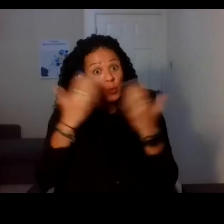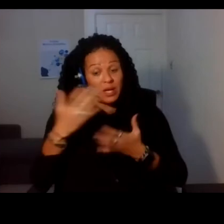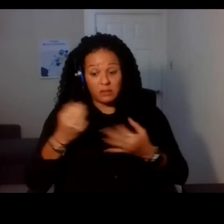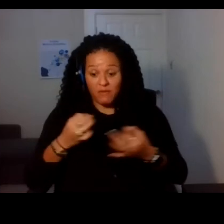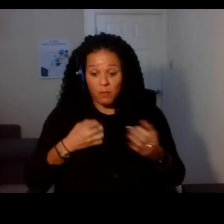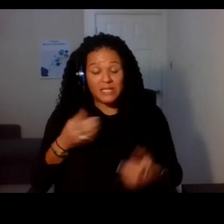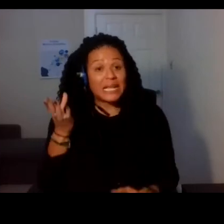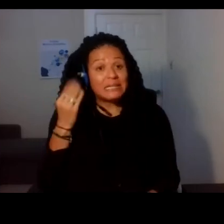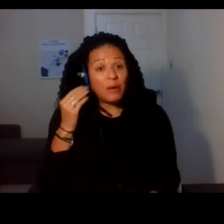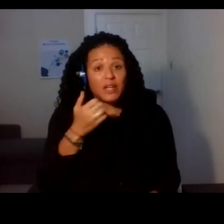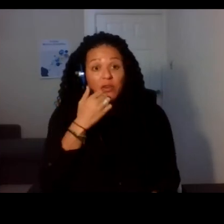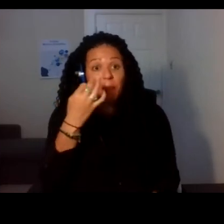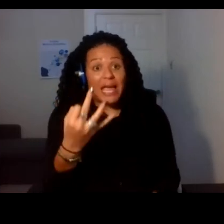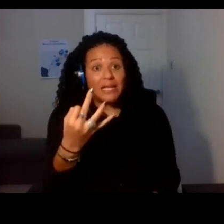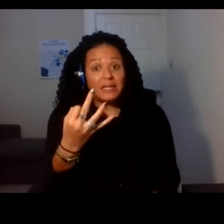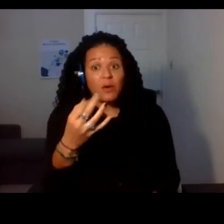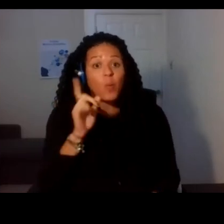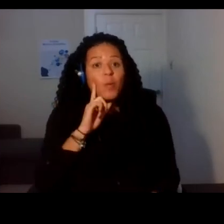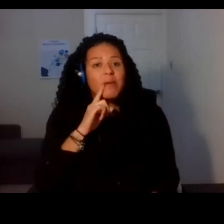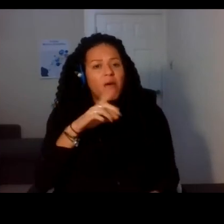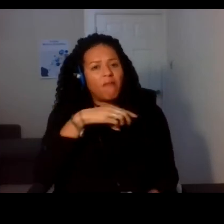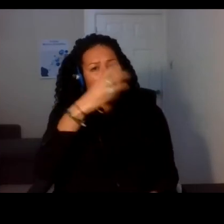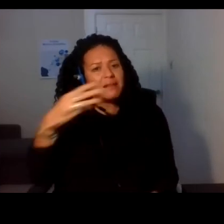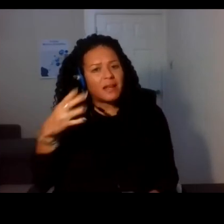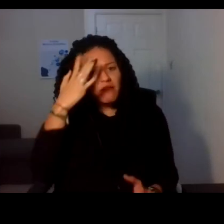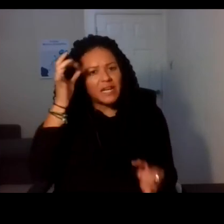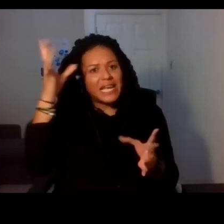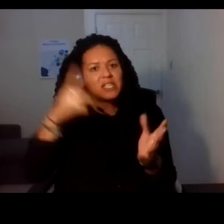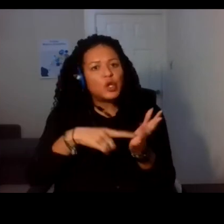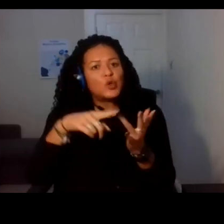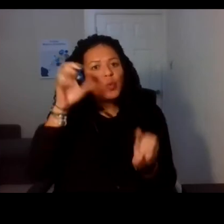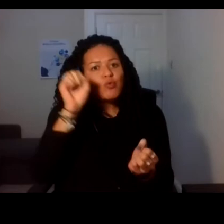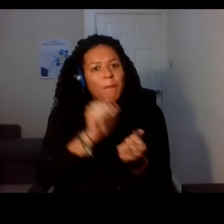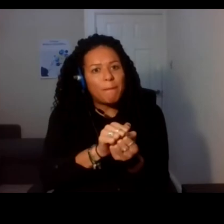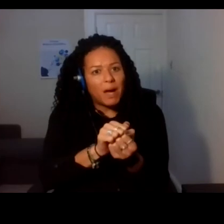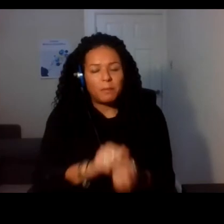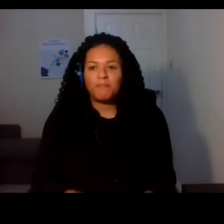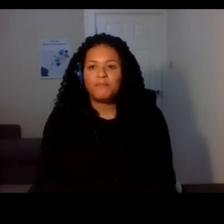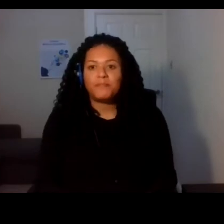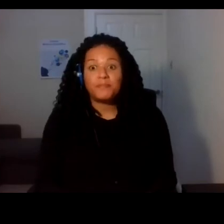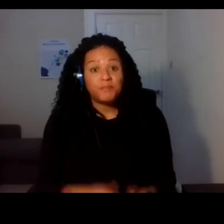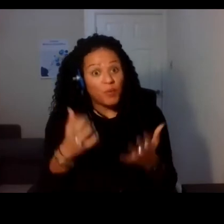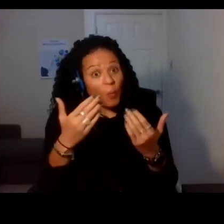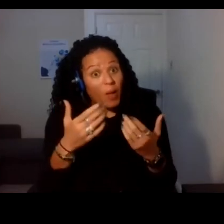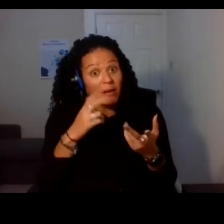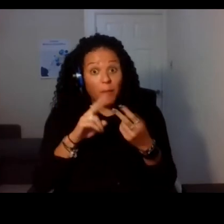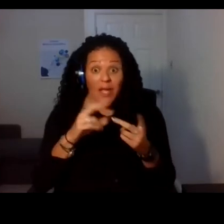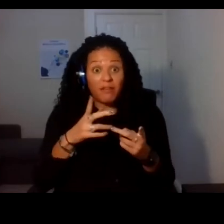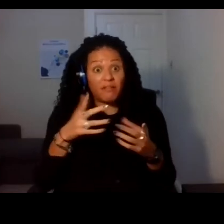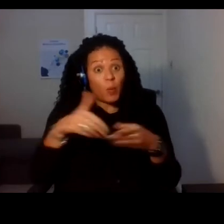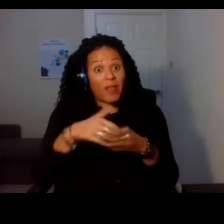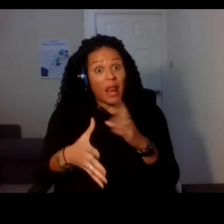Women of Essex Forgetting to Remember. Welcome back to everyone from last week, and hello to anyone new joining us